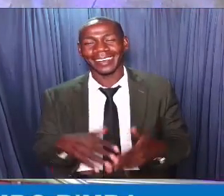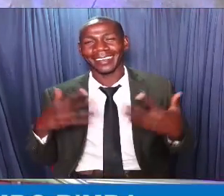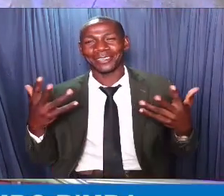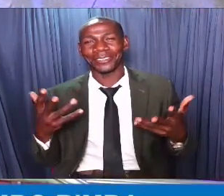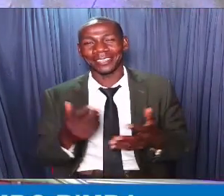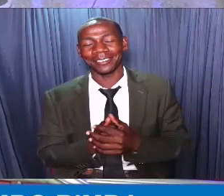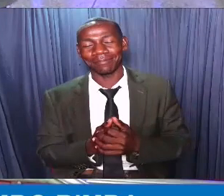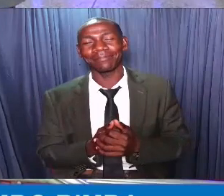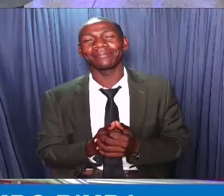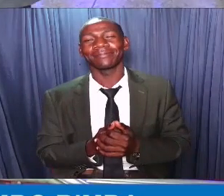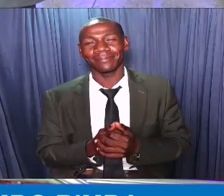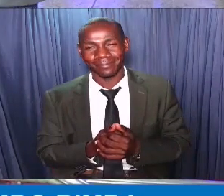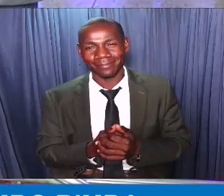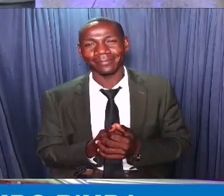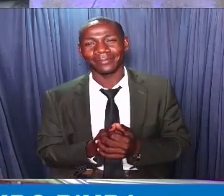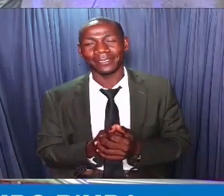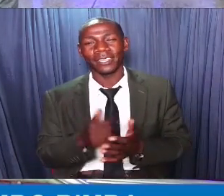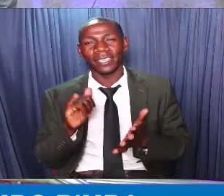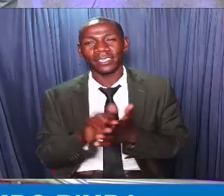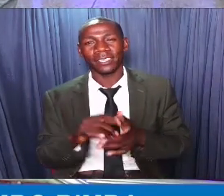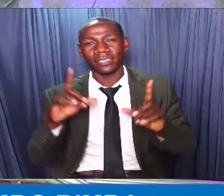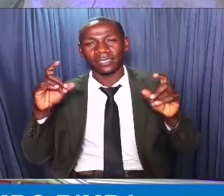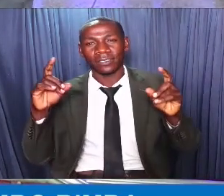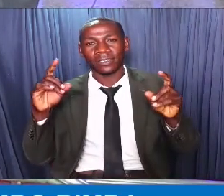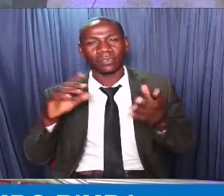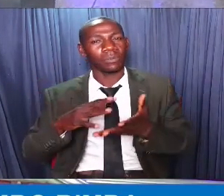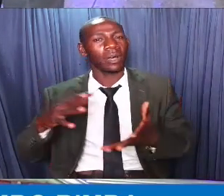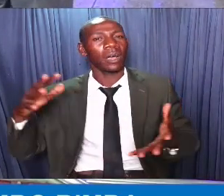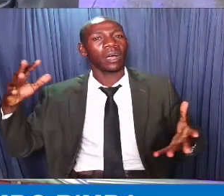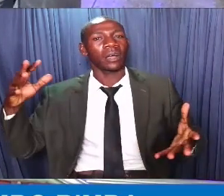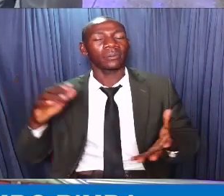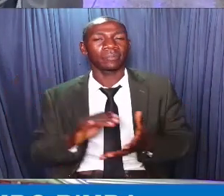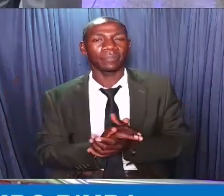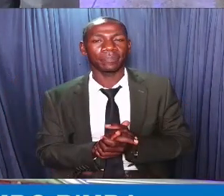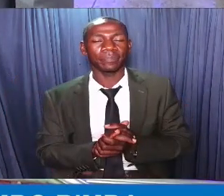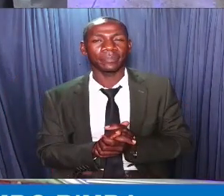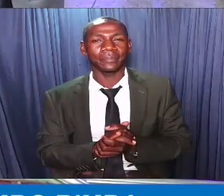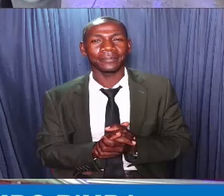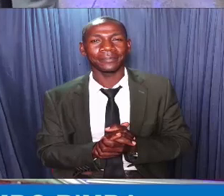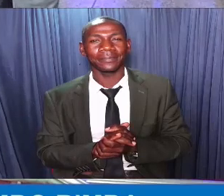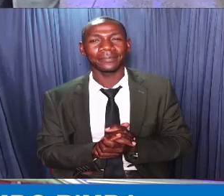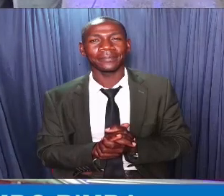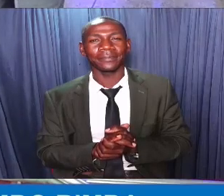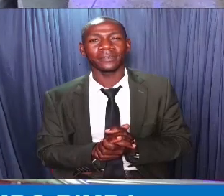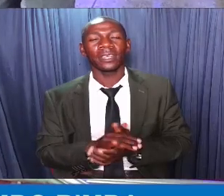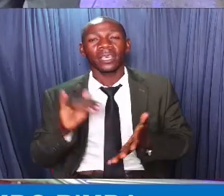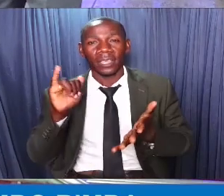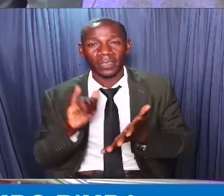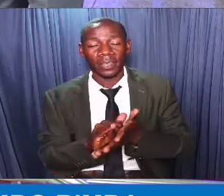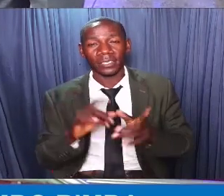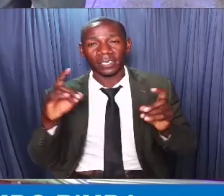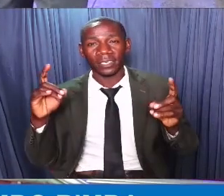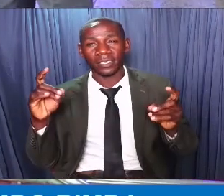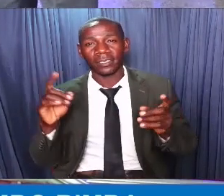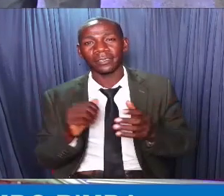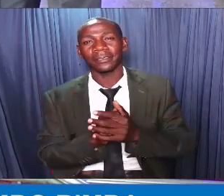Hallelujah. Hallelujah. Dhambi hiyo imezidi. That sin has surpassed. Na dhambi hiyo. And that